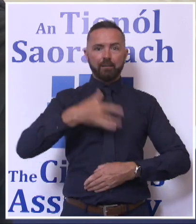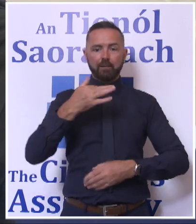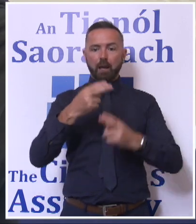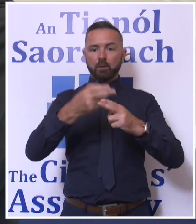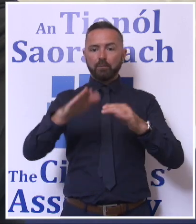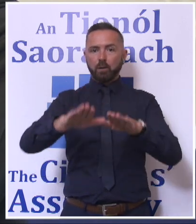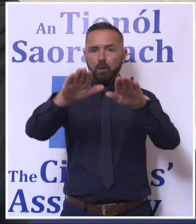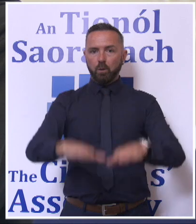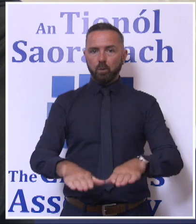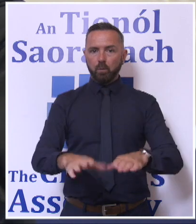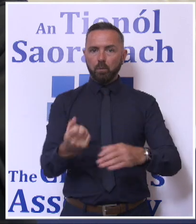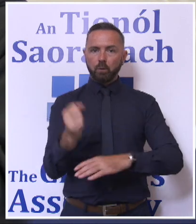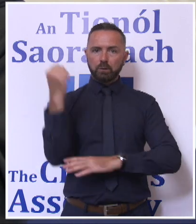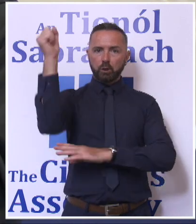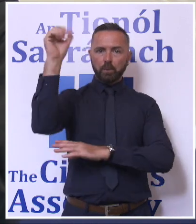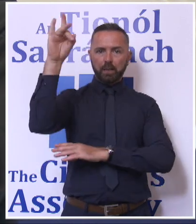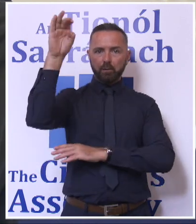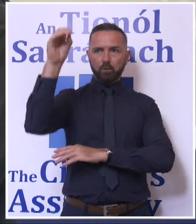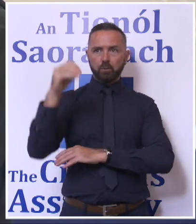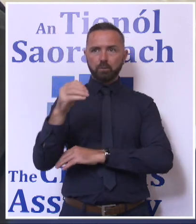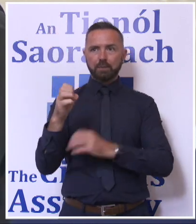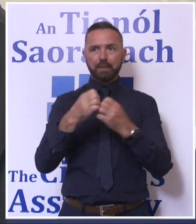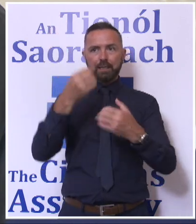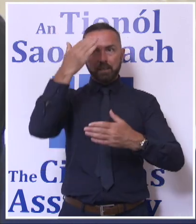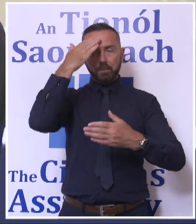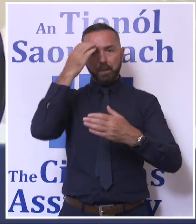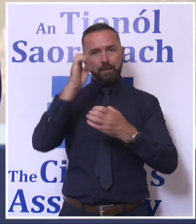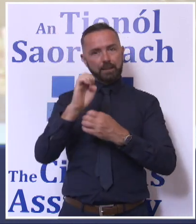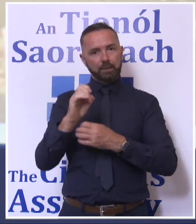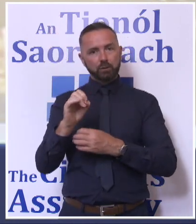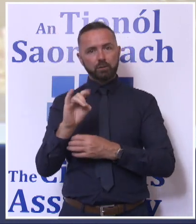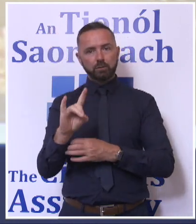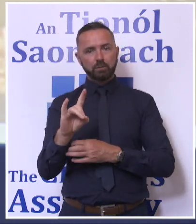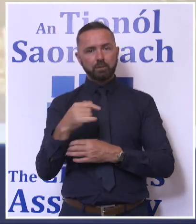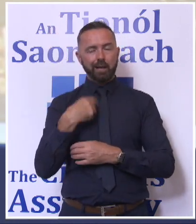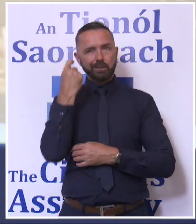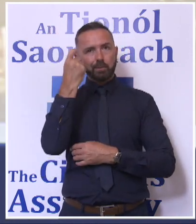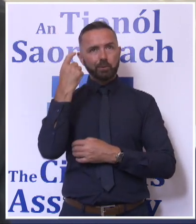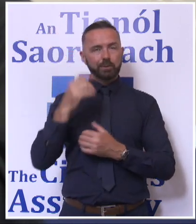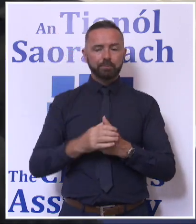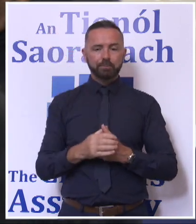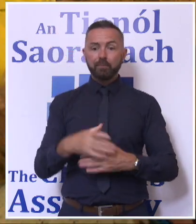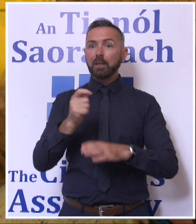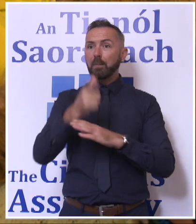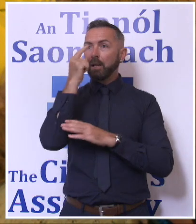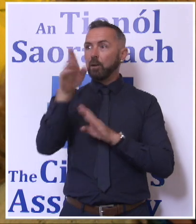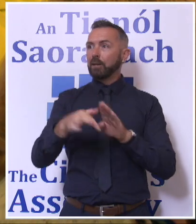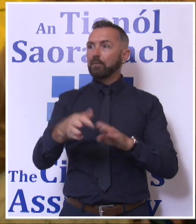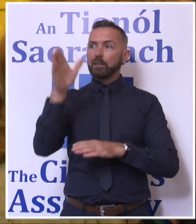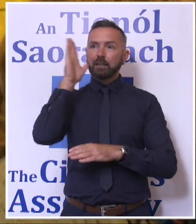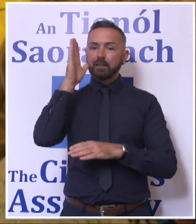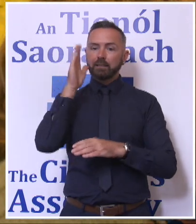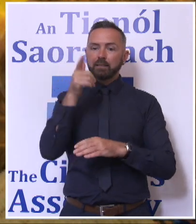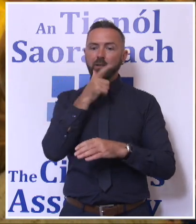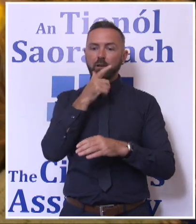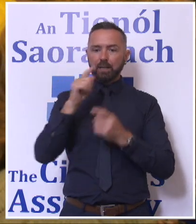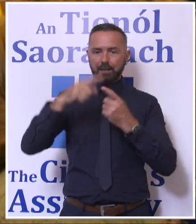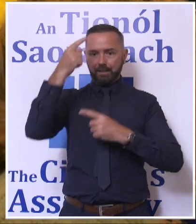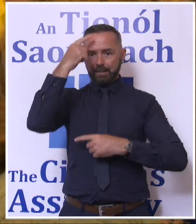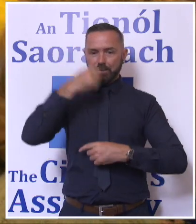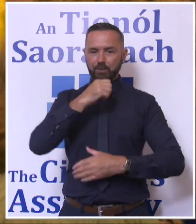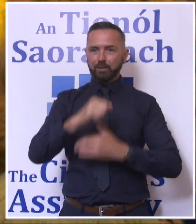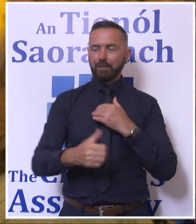a few times, just bear with me as I try and create a safe space for other contributions in the room. So please, if you have